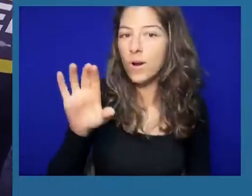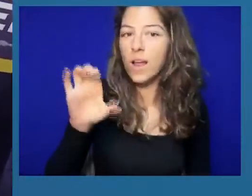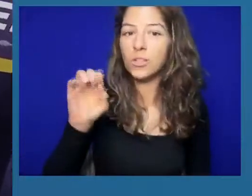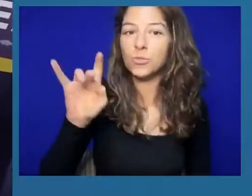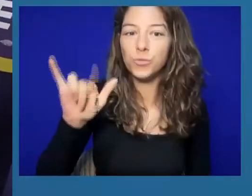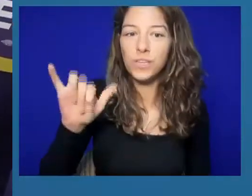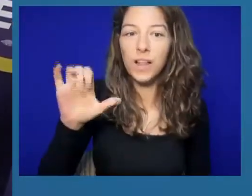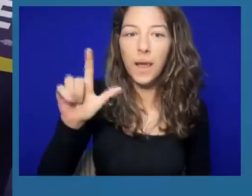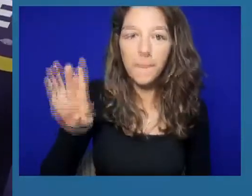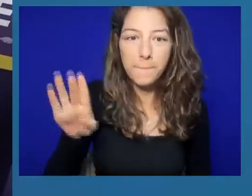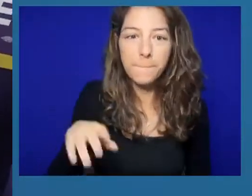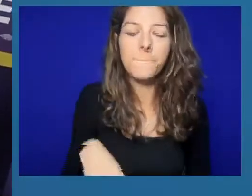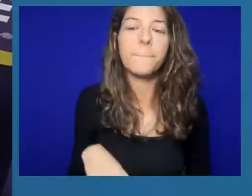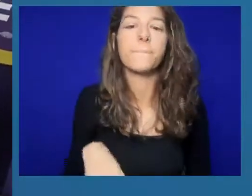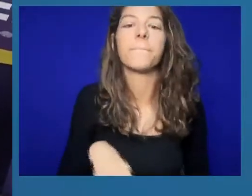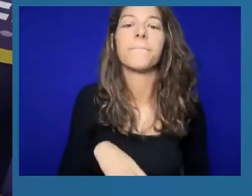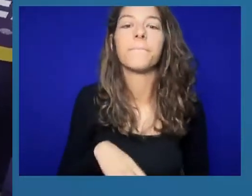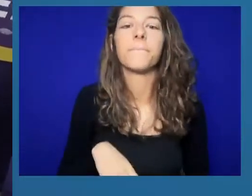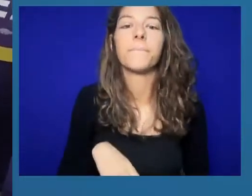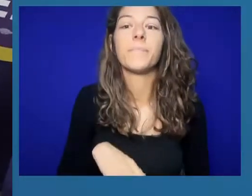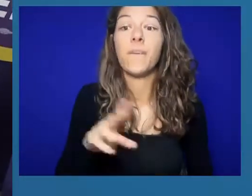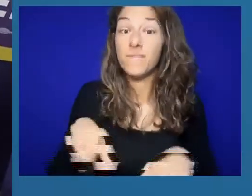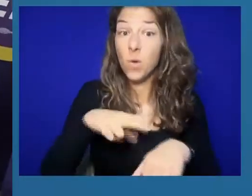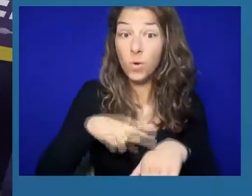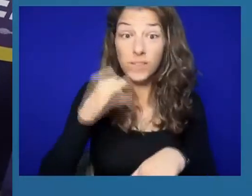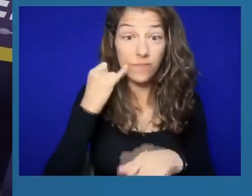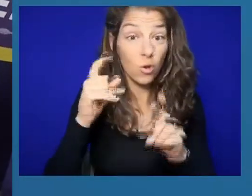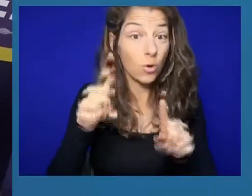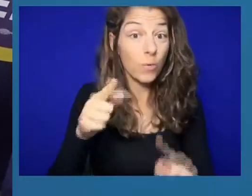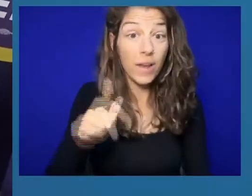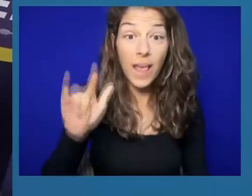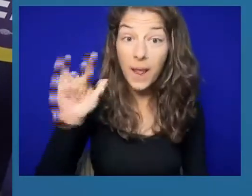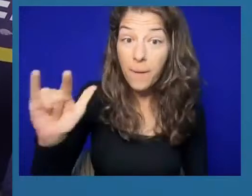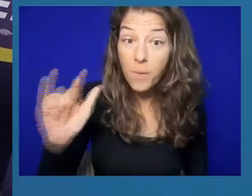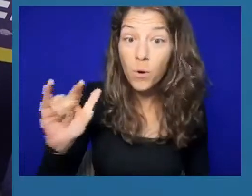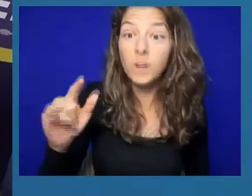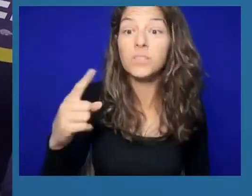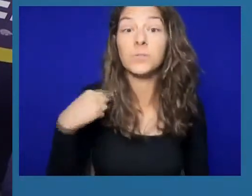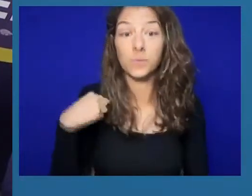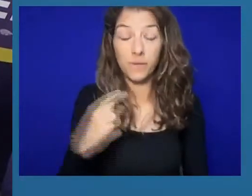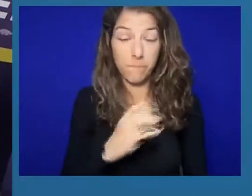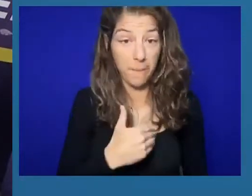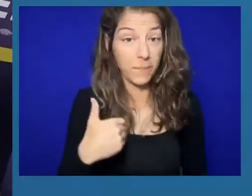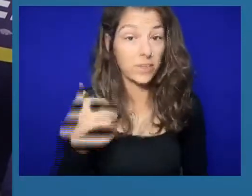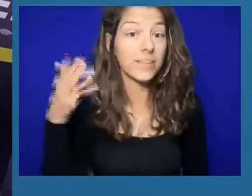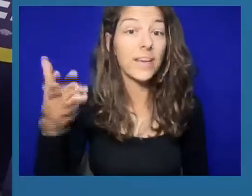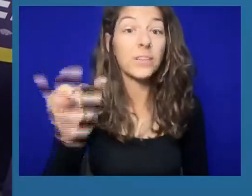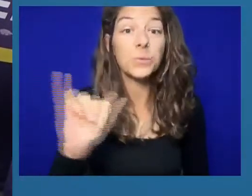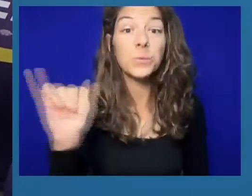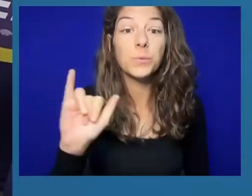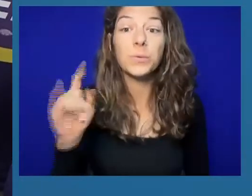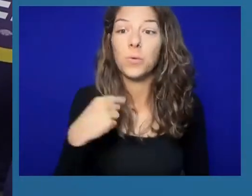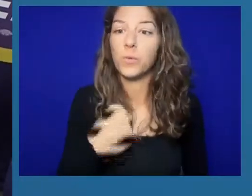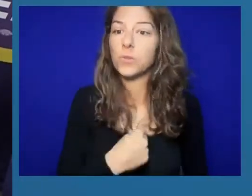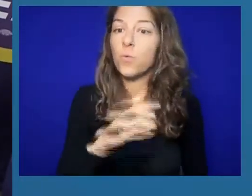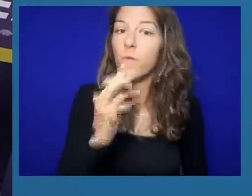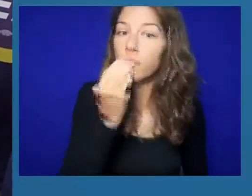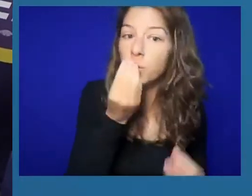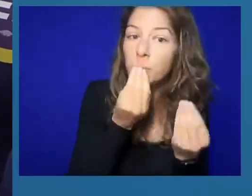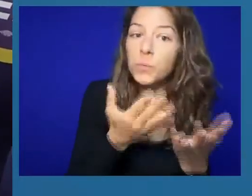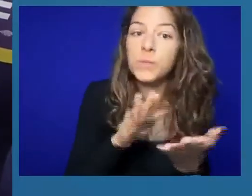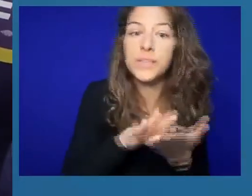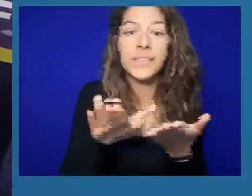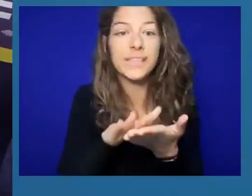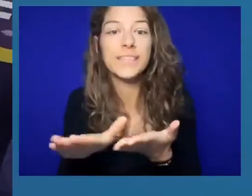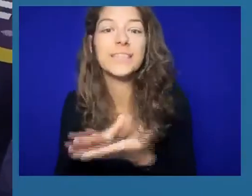Westchester County. Of course, if you've ever been to any airports, we have our members out there, right? We do your food, we clean, we